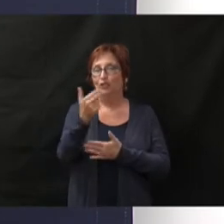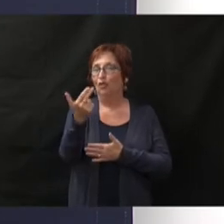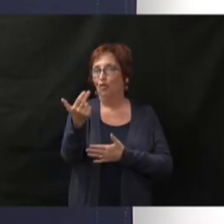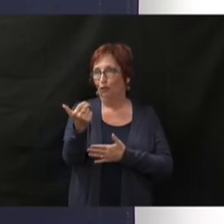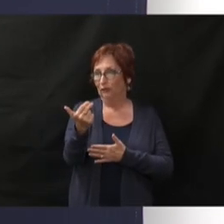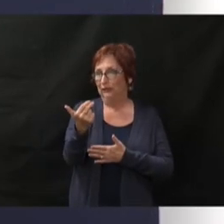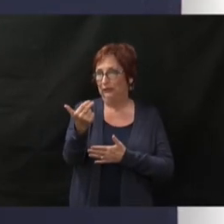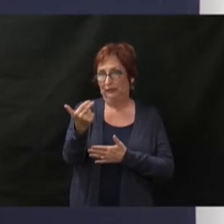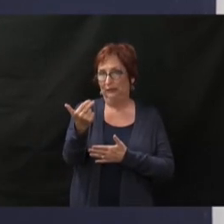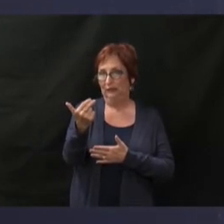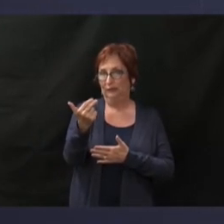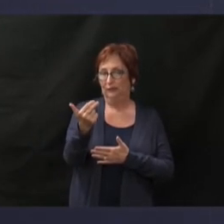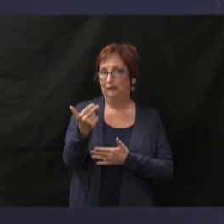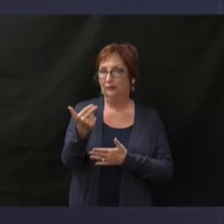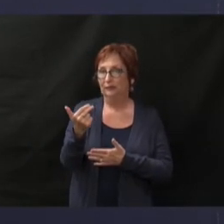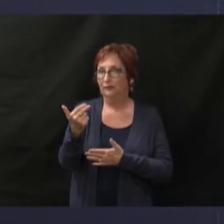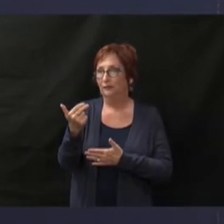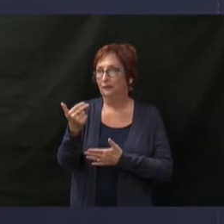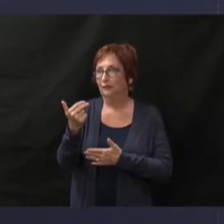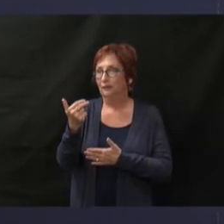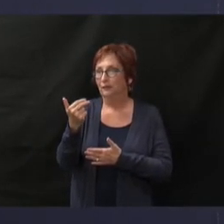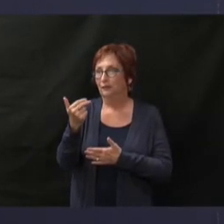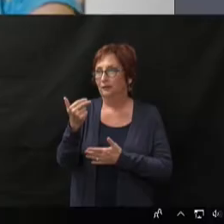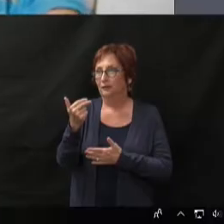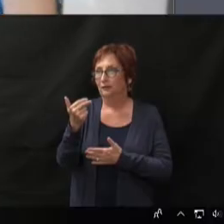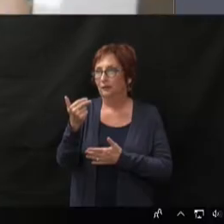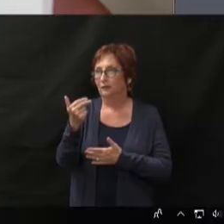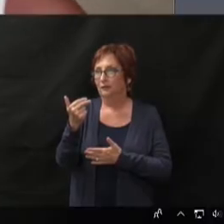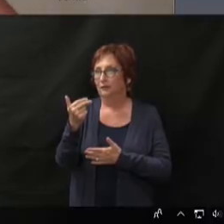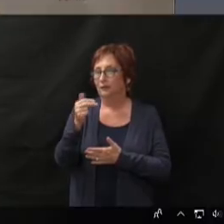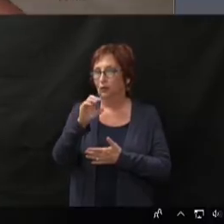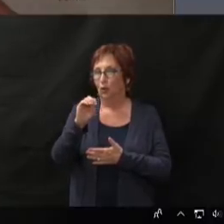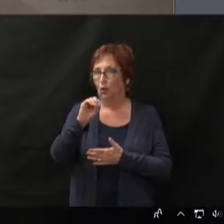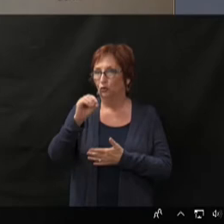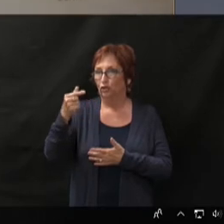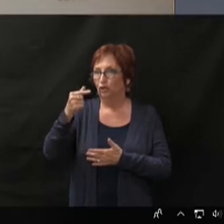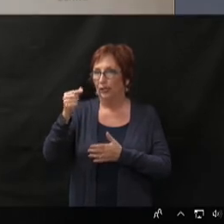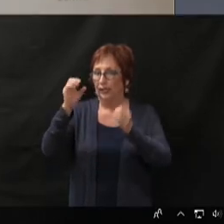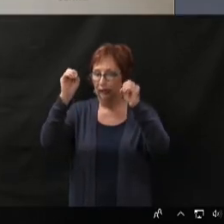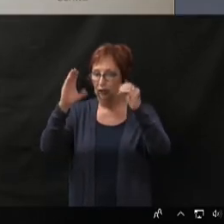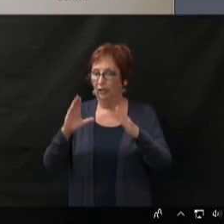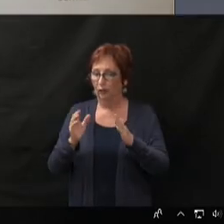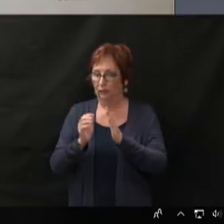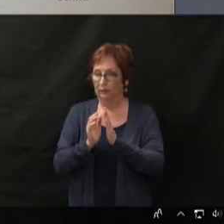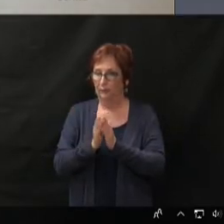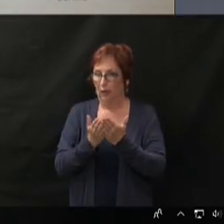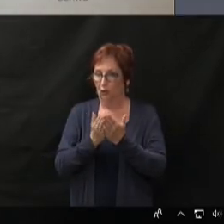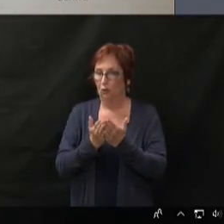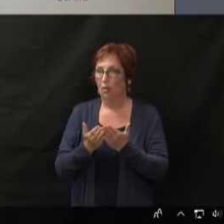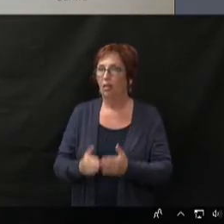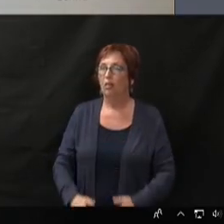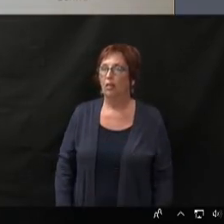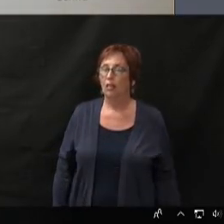13 in Jordan Gillingham, Educator's Manual.